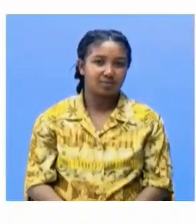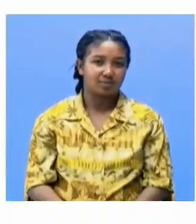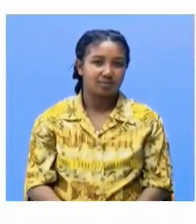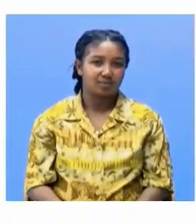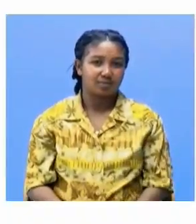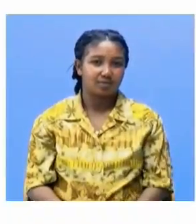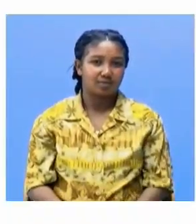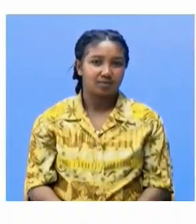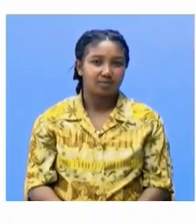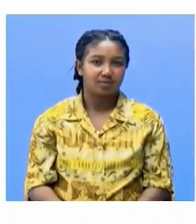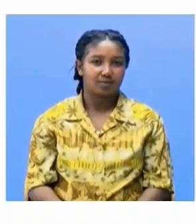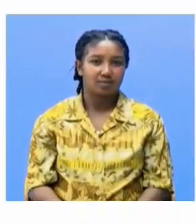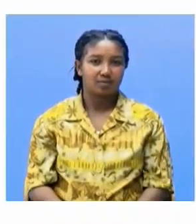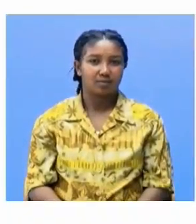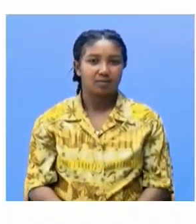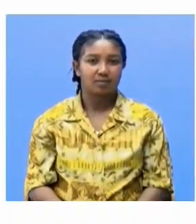We